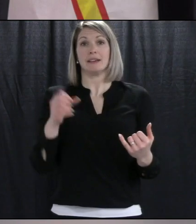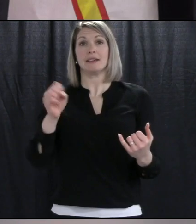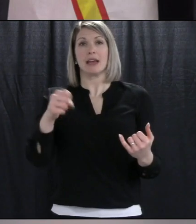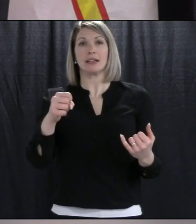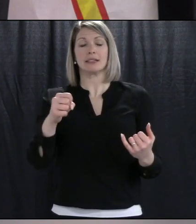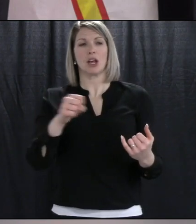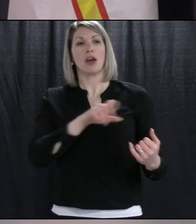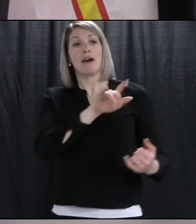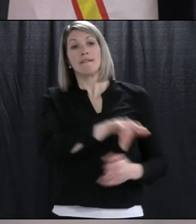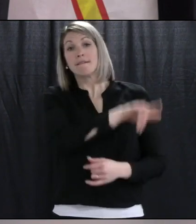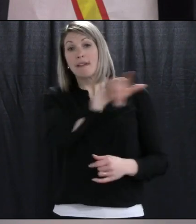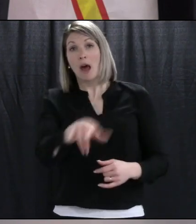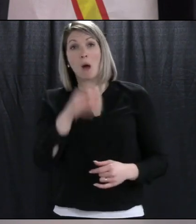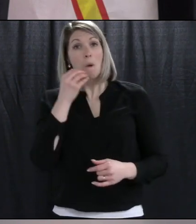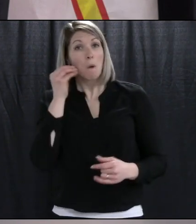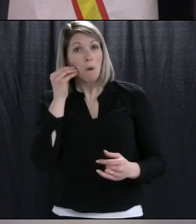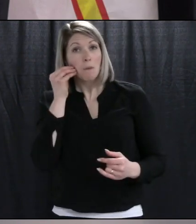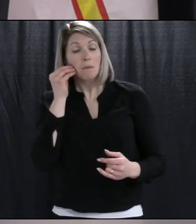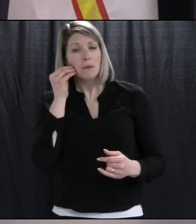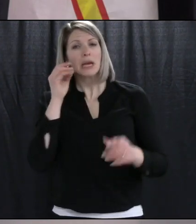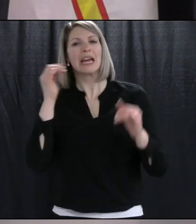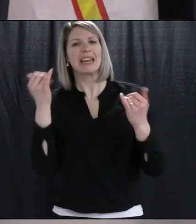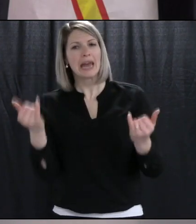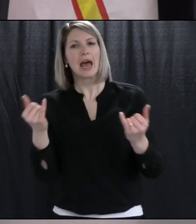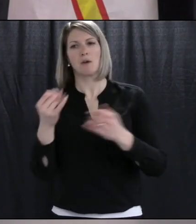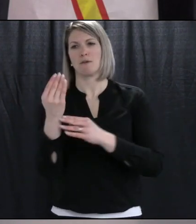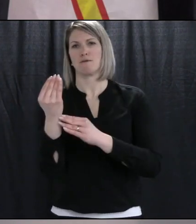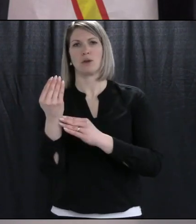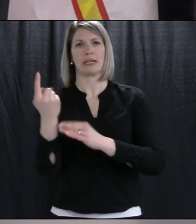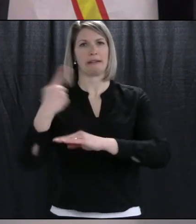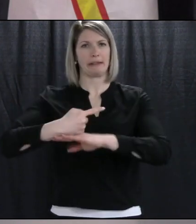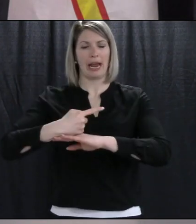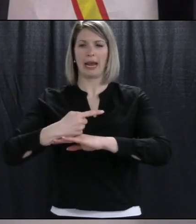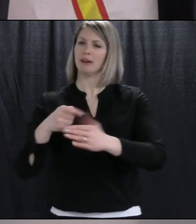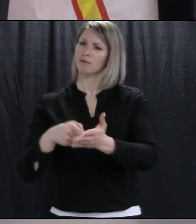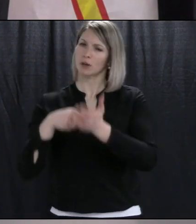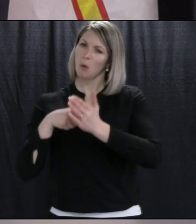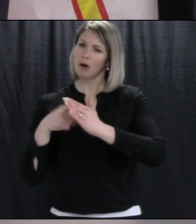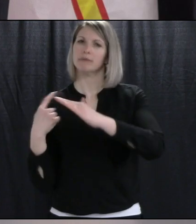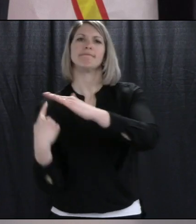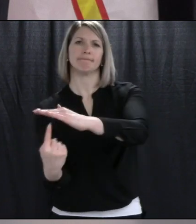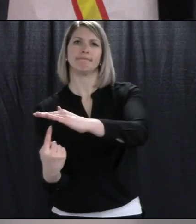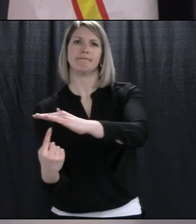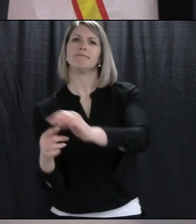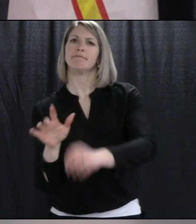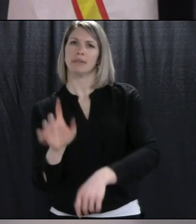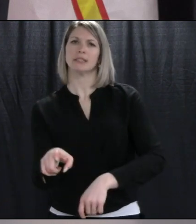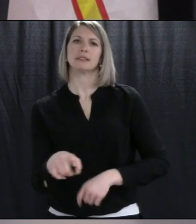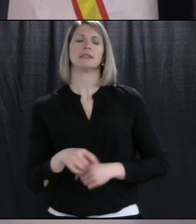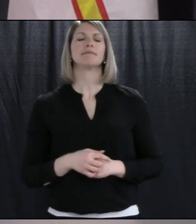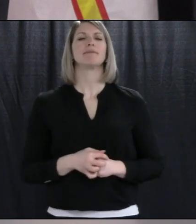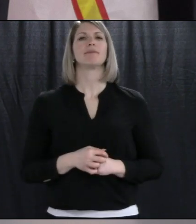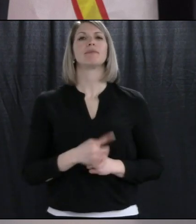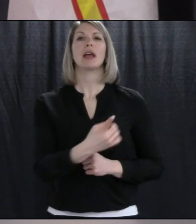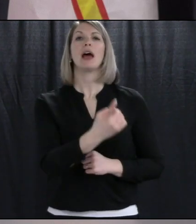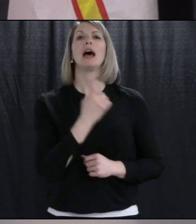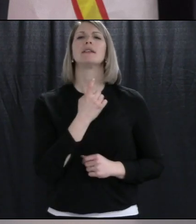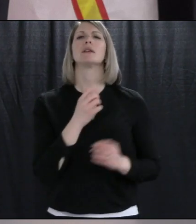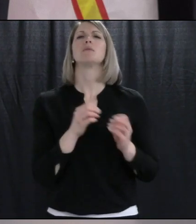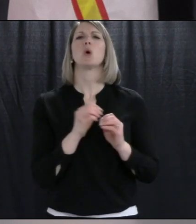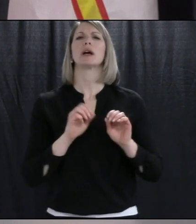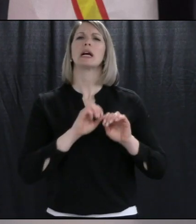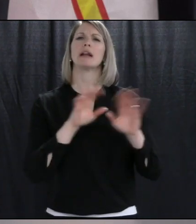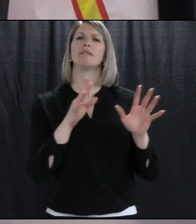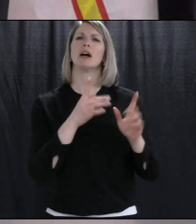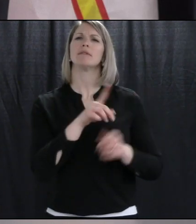the province today would then have to do a 14-day mandatory quarantine. Also looking for some clarification